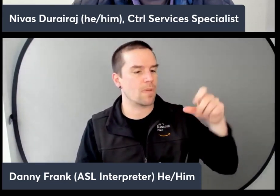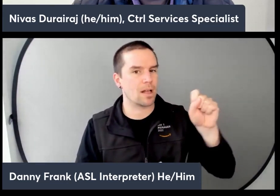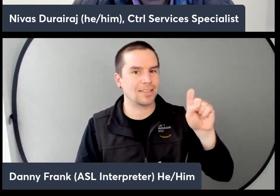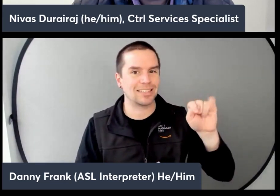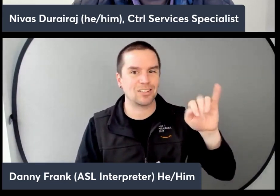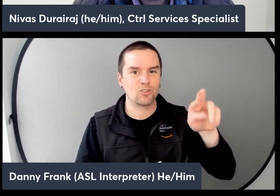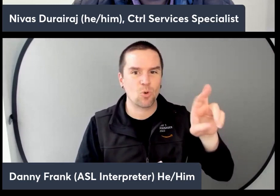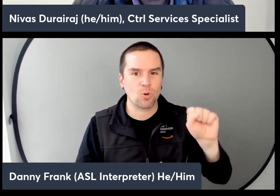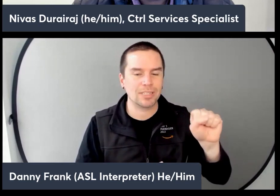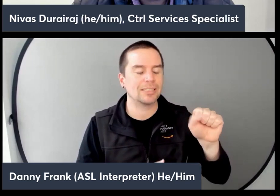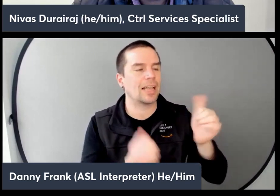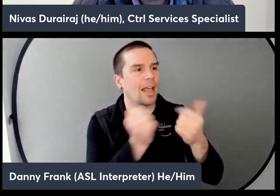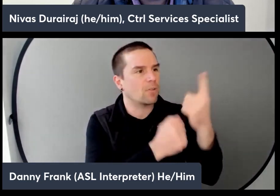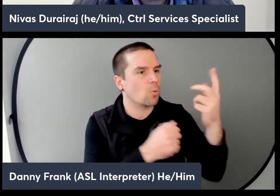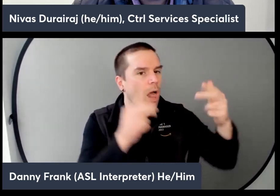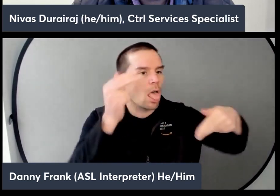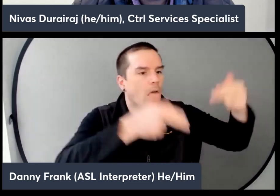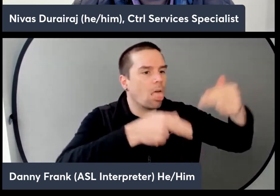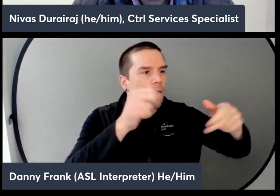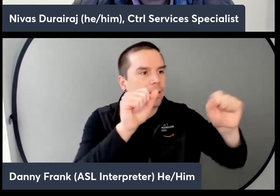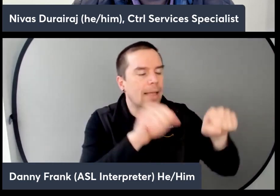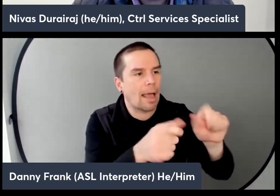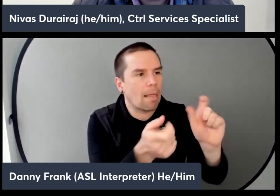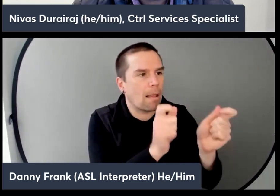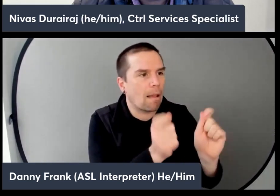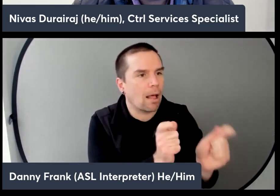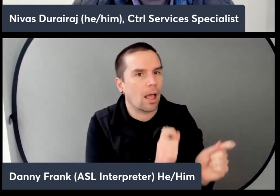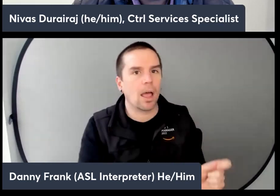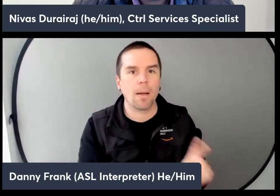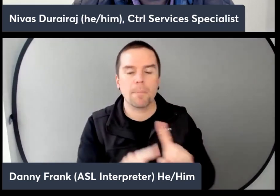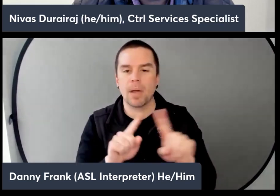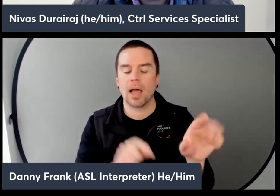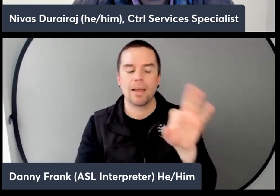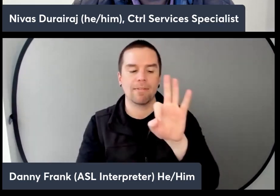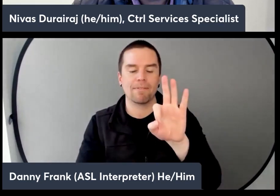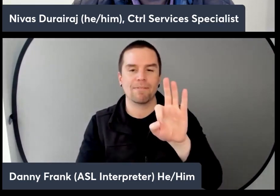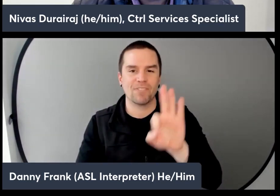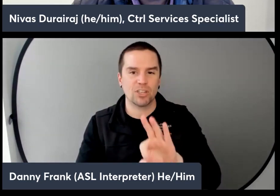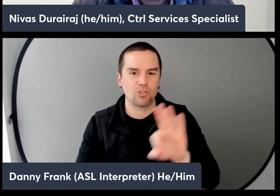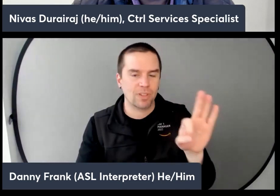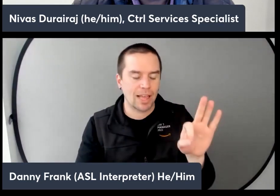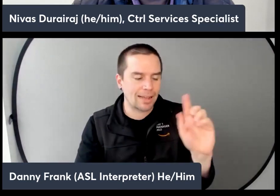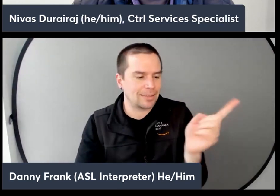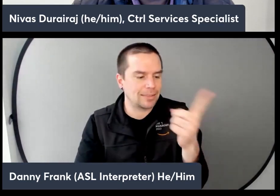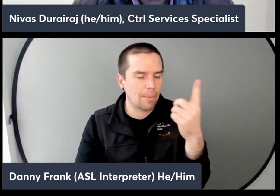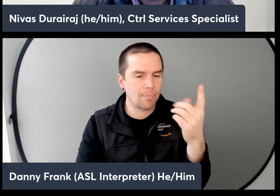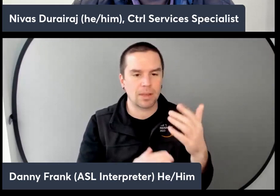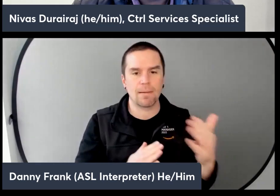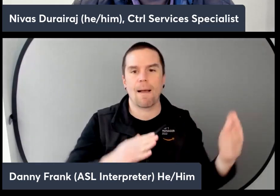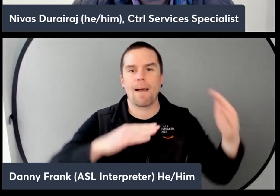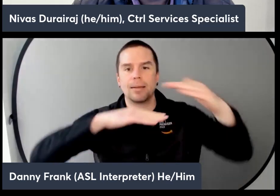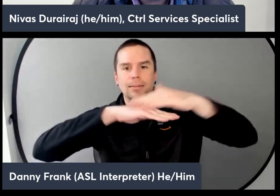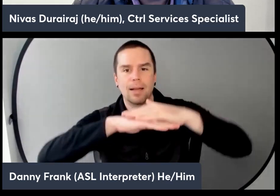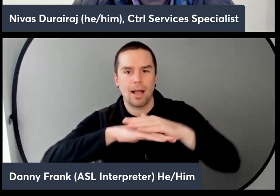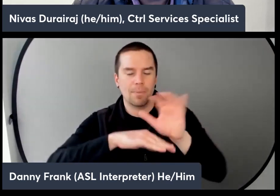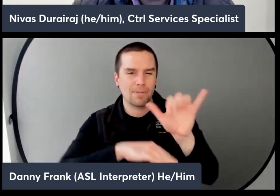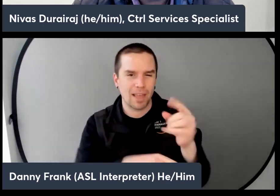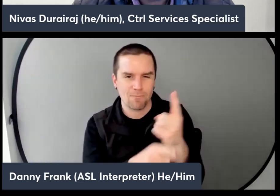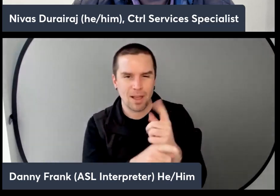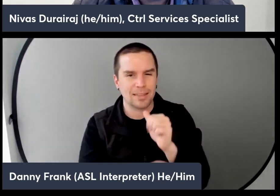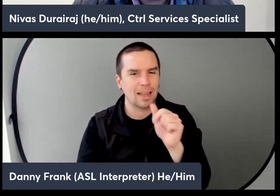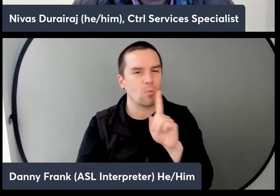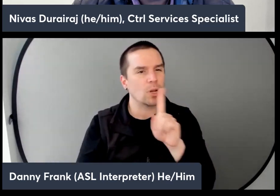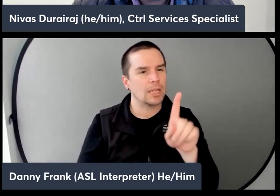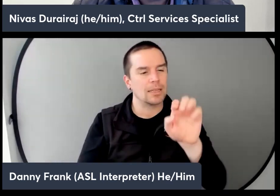flags is something kind of on top of that. It's not really part of the DevOps pipeline. It's more of like